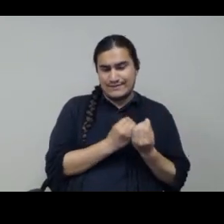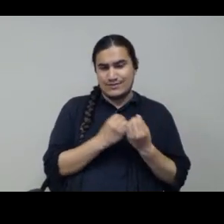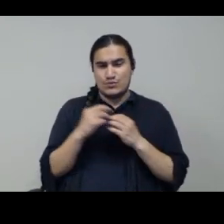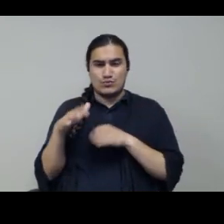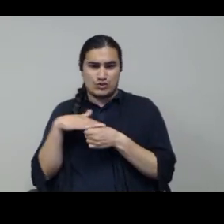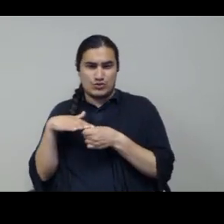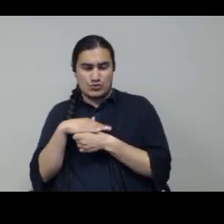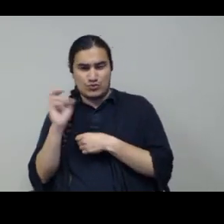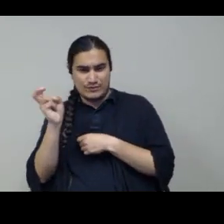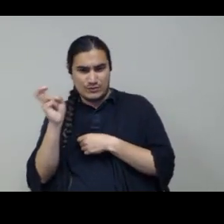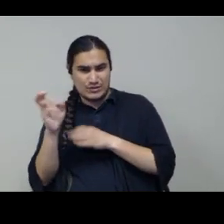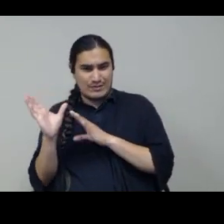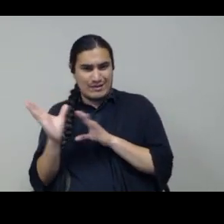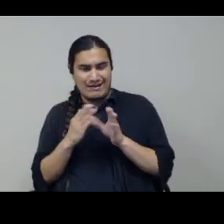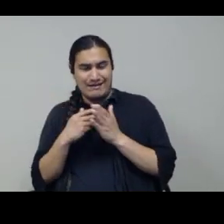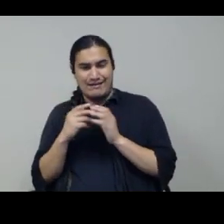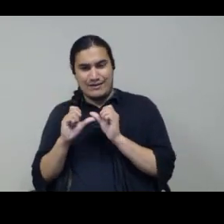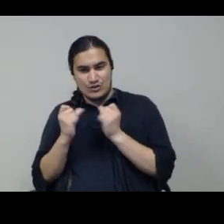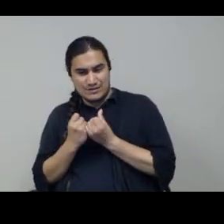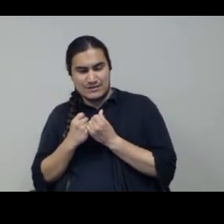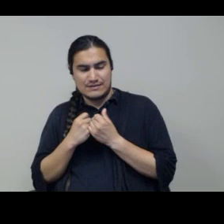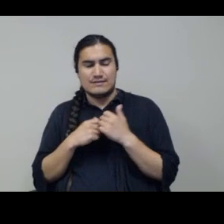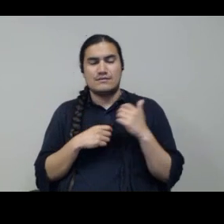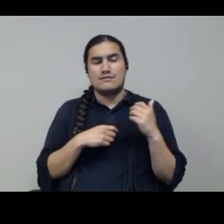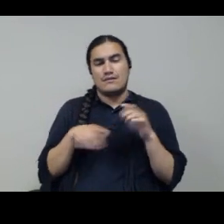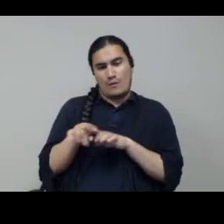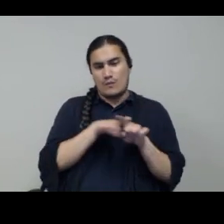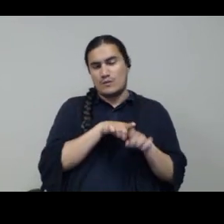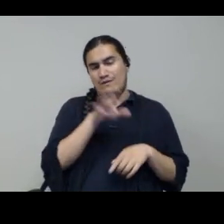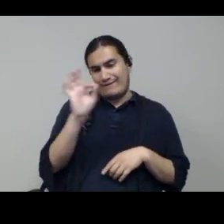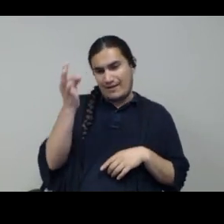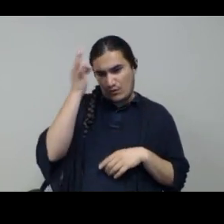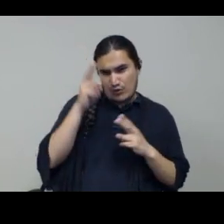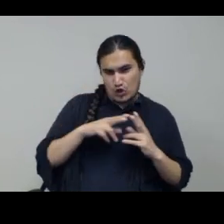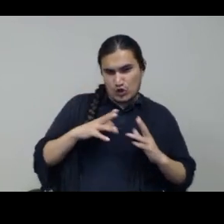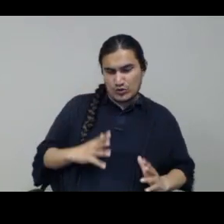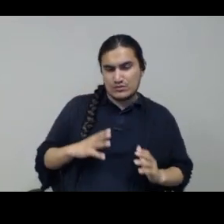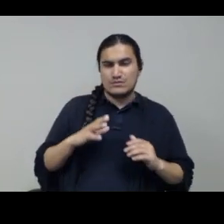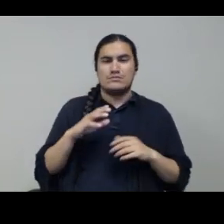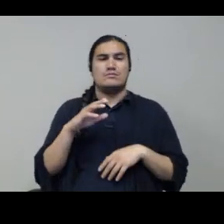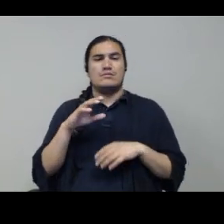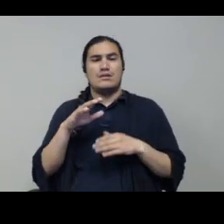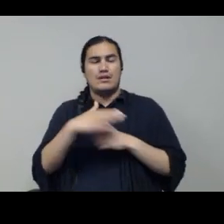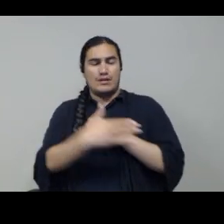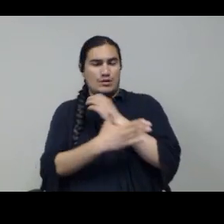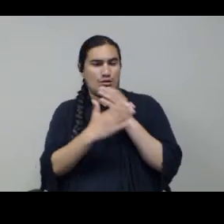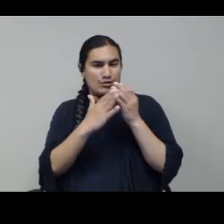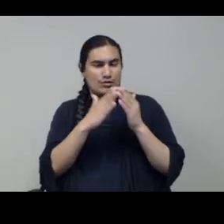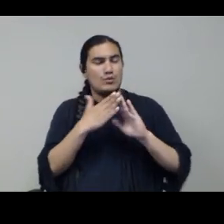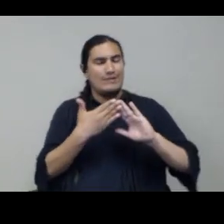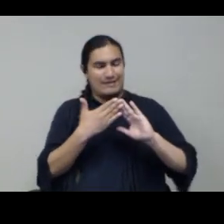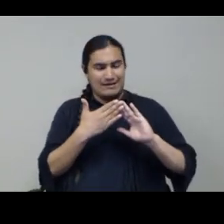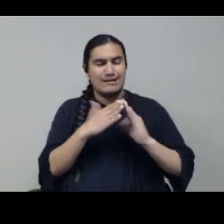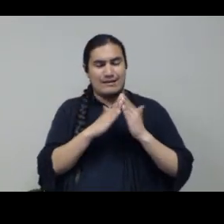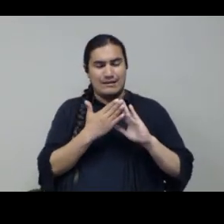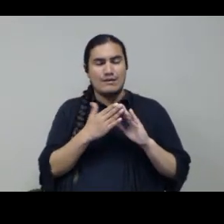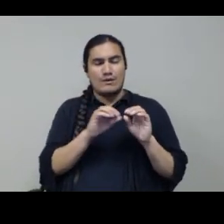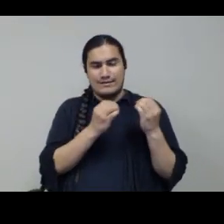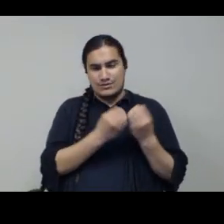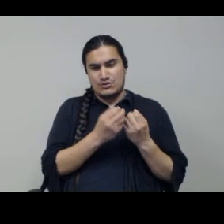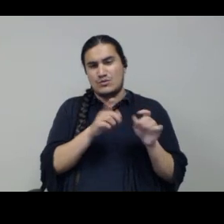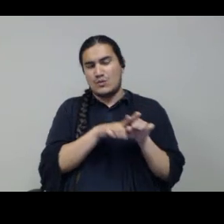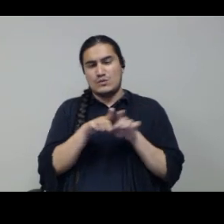regional transportation planning agencies, as well as our federal partners. community-based organizations, as well as